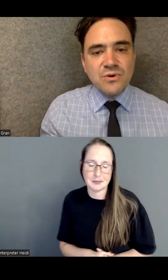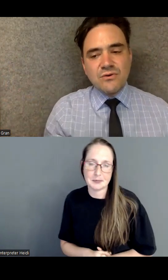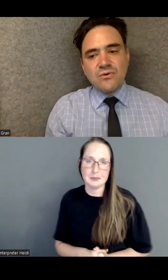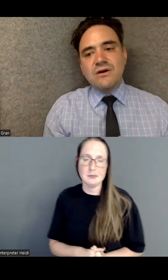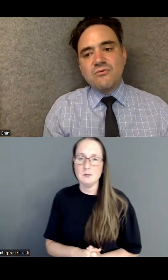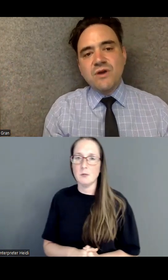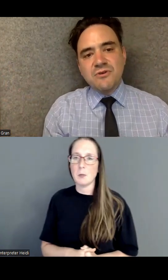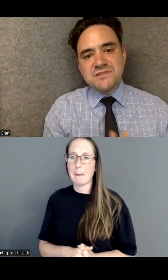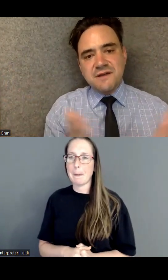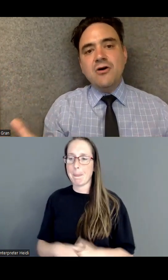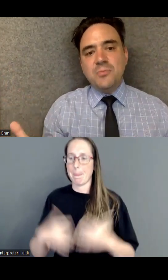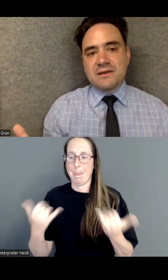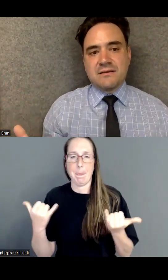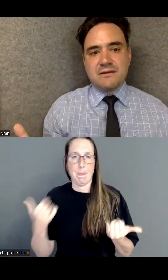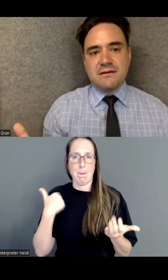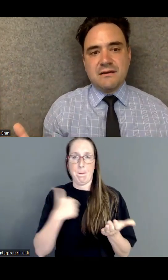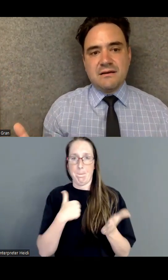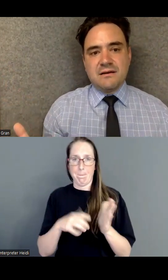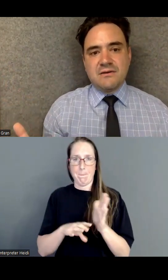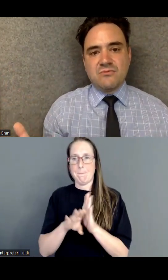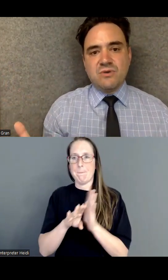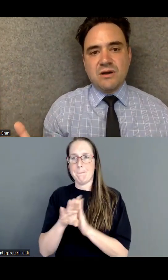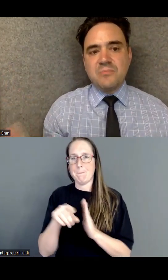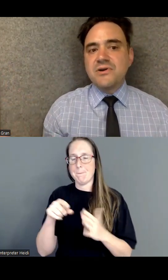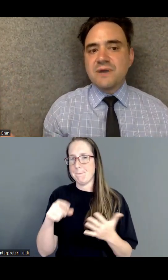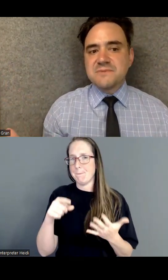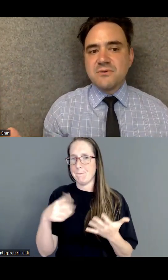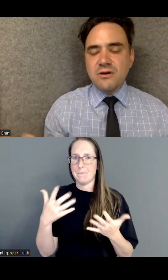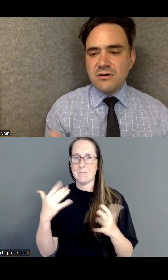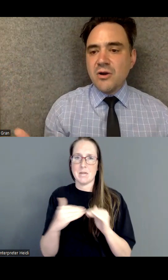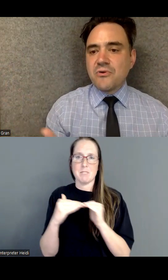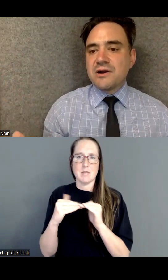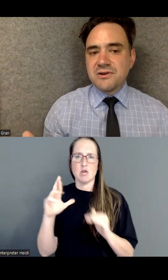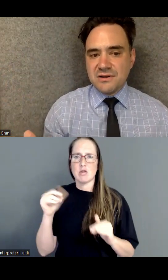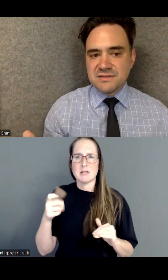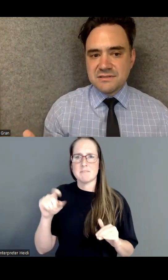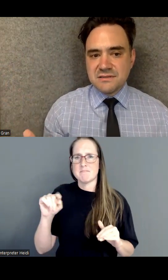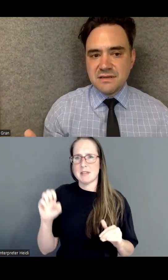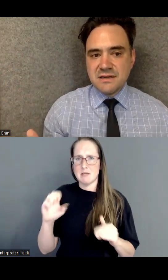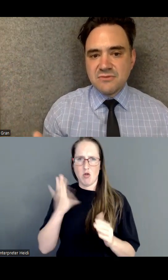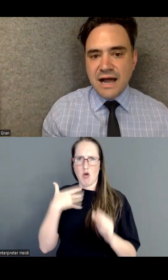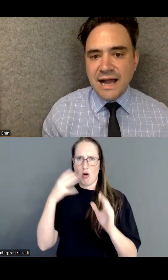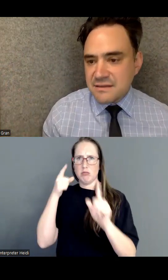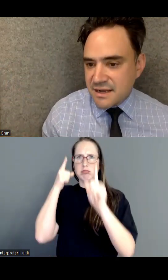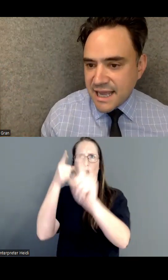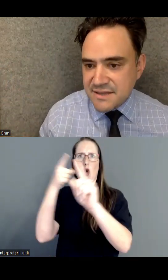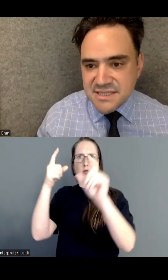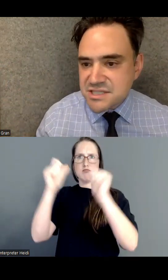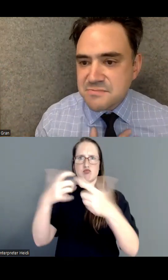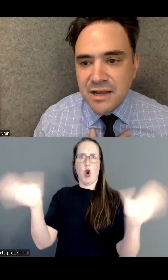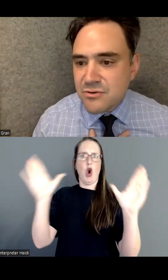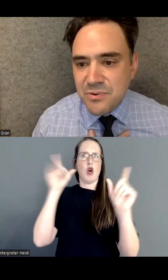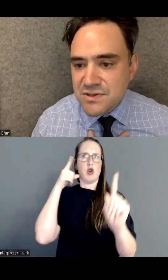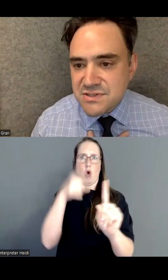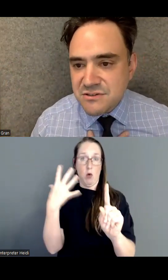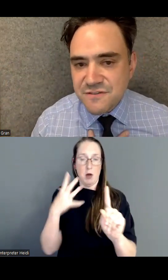So when we're developing peer respite, what are our broad goals? Well, again, this is just